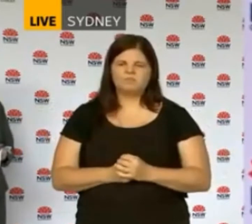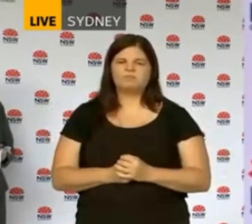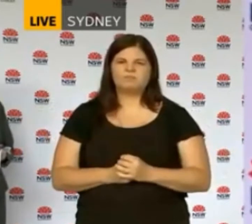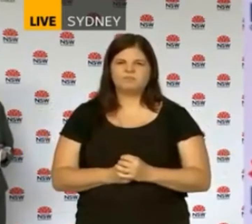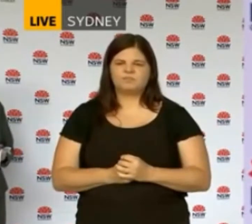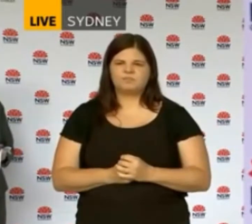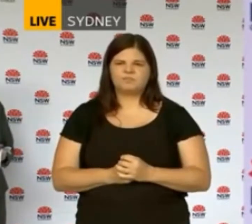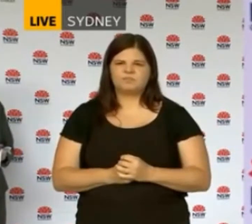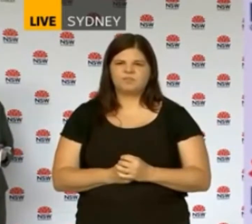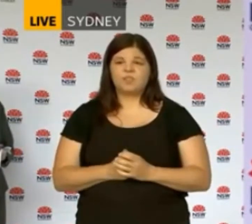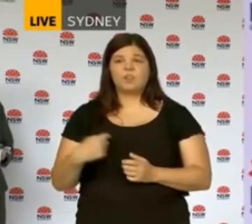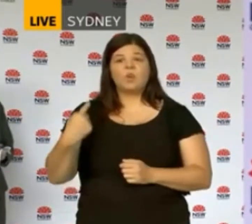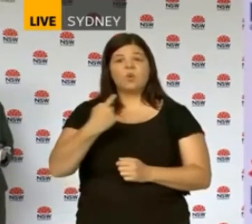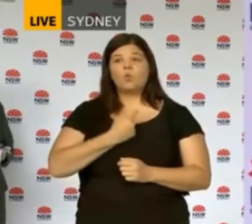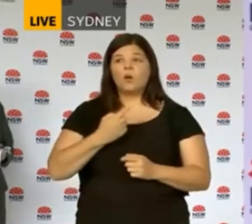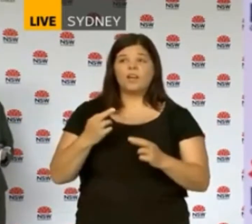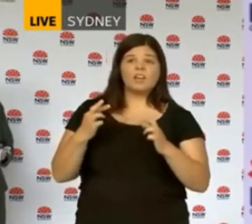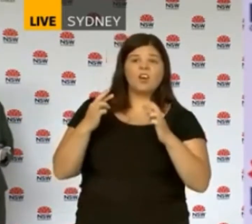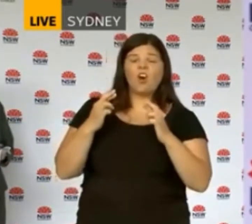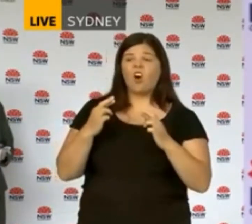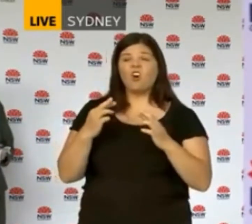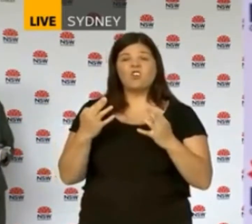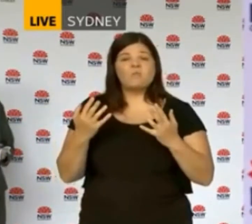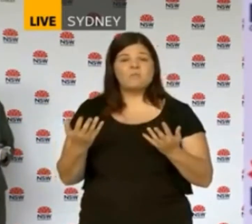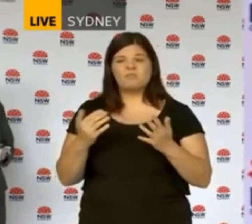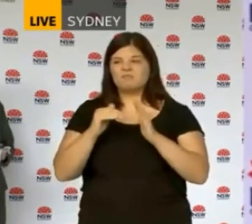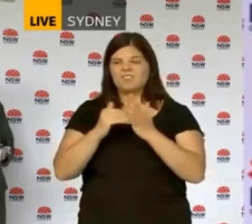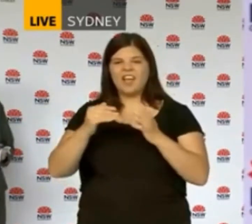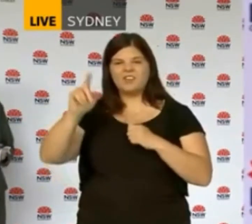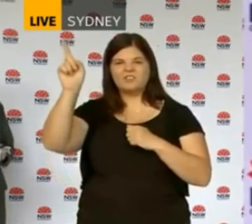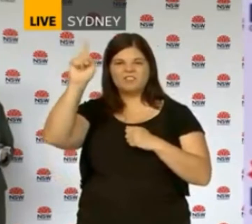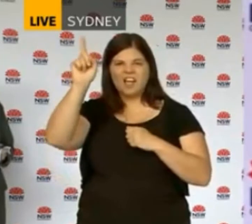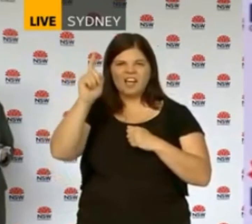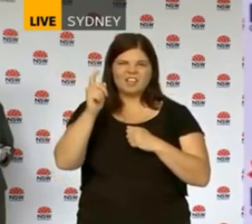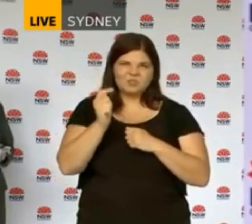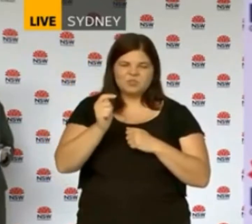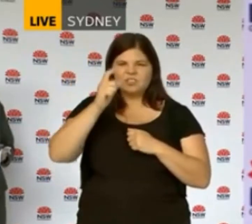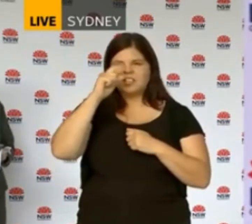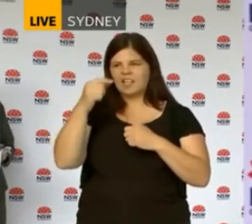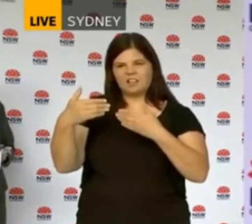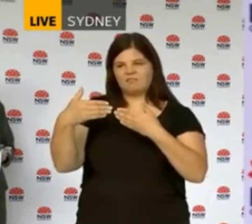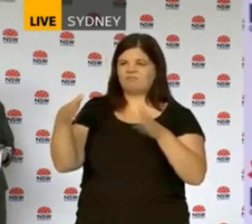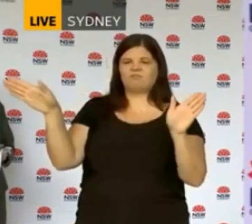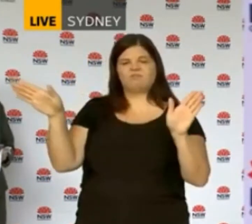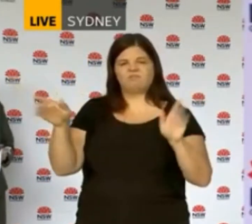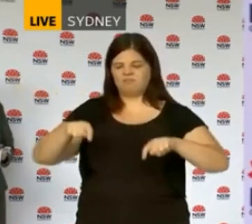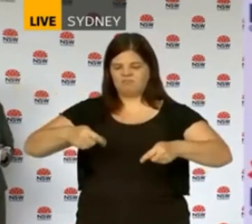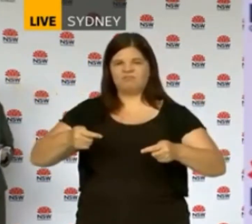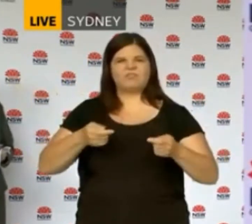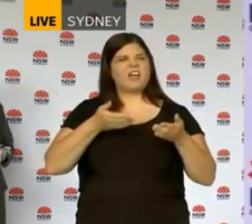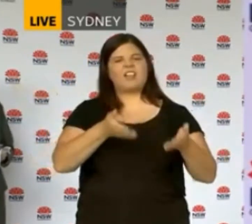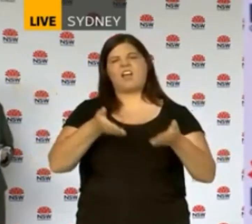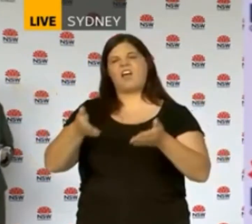Clearly, we were hoping that there would be no reservations about opening up the northern end of the Northern Beaches. But